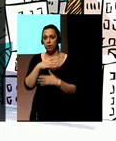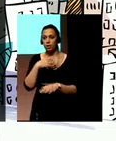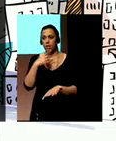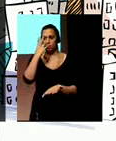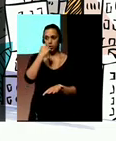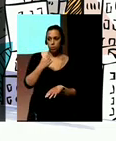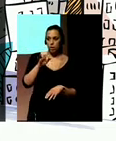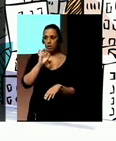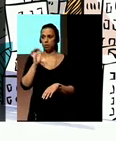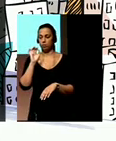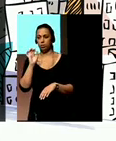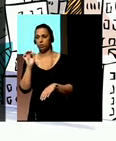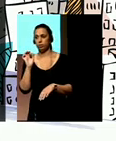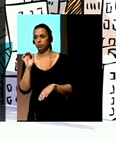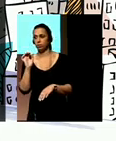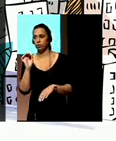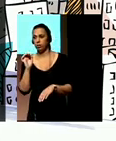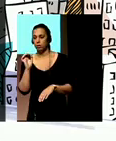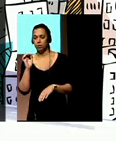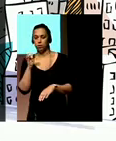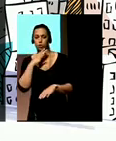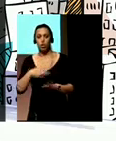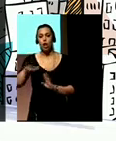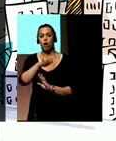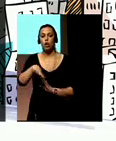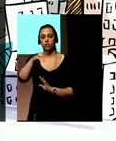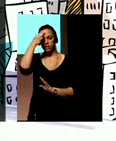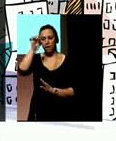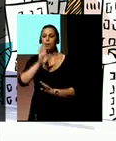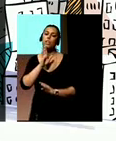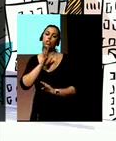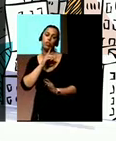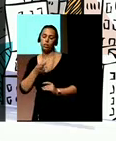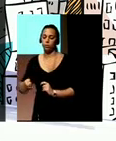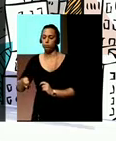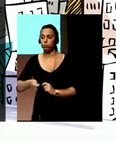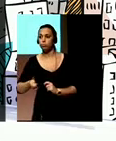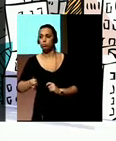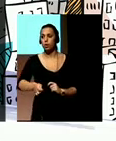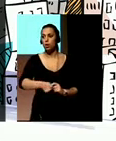sensorial or impairments, visual impairments,